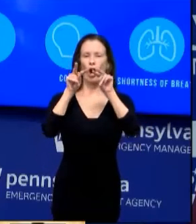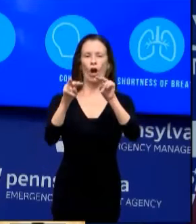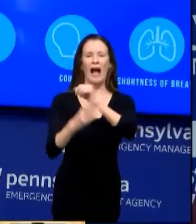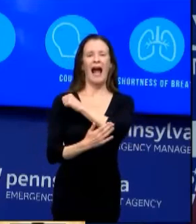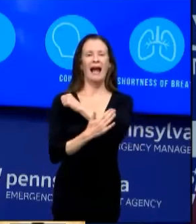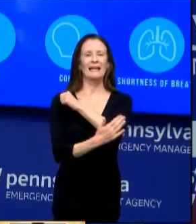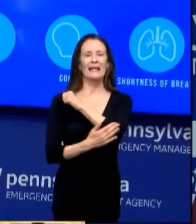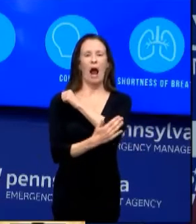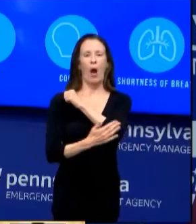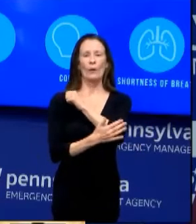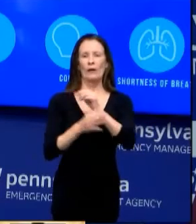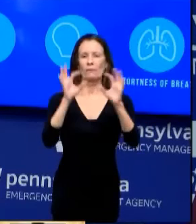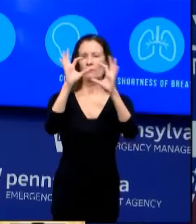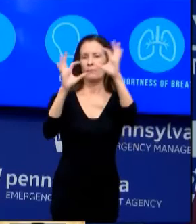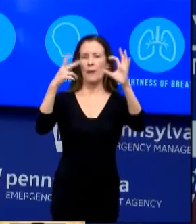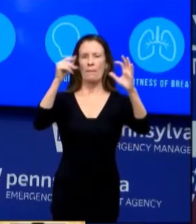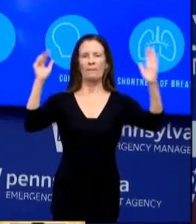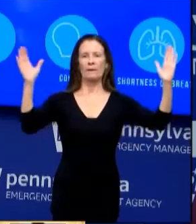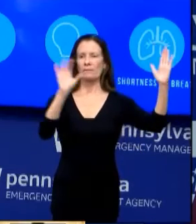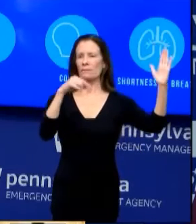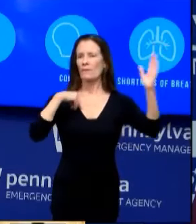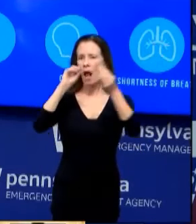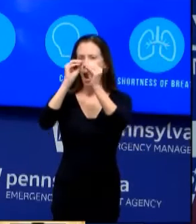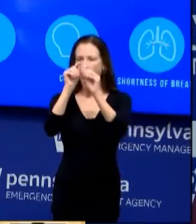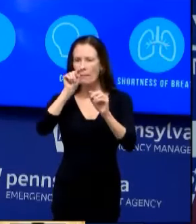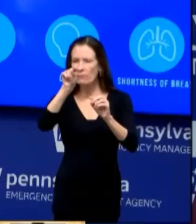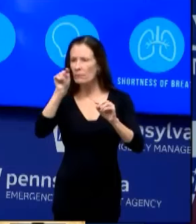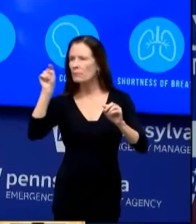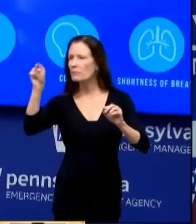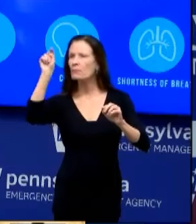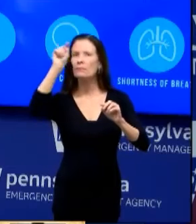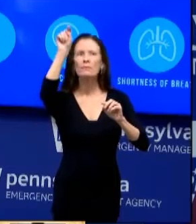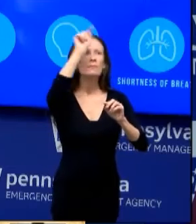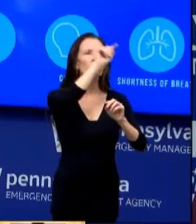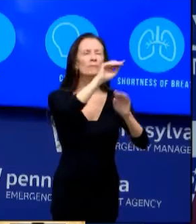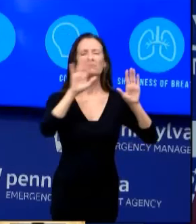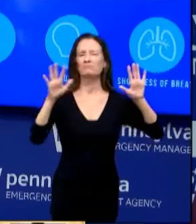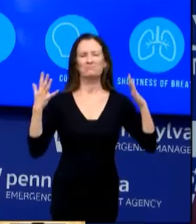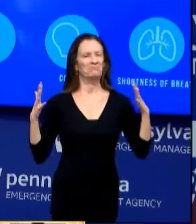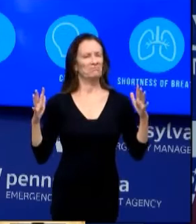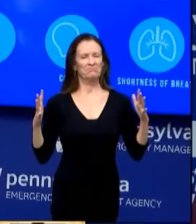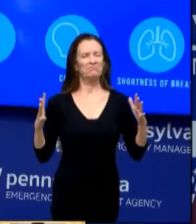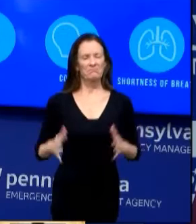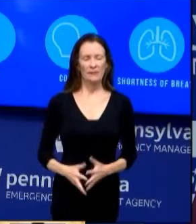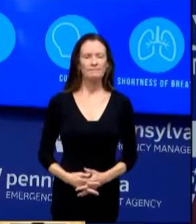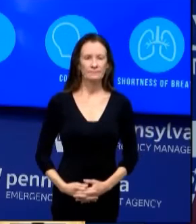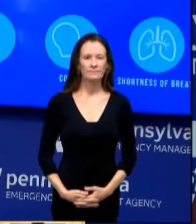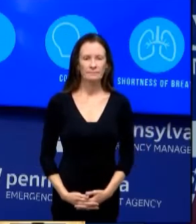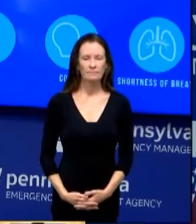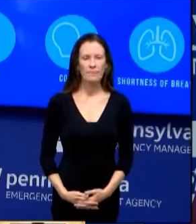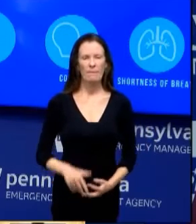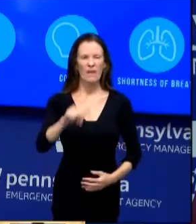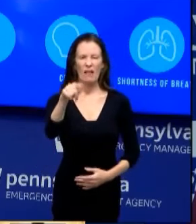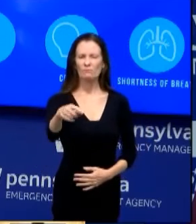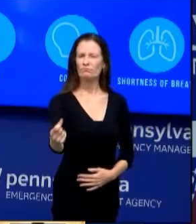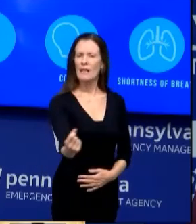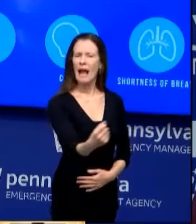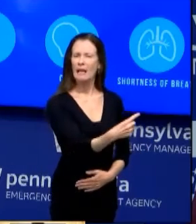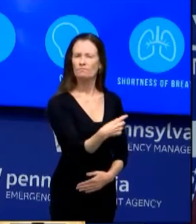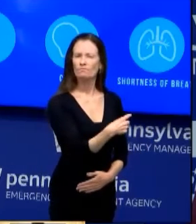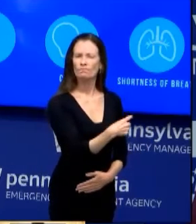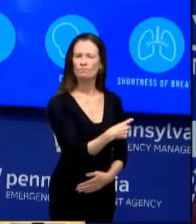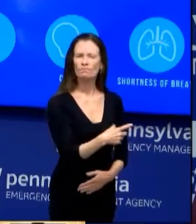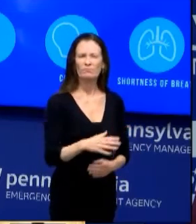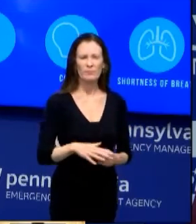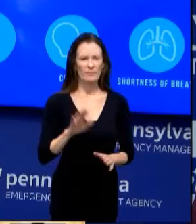Pennsylvania has now seen more than 100 people die from COVID-19. A viewer asks what the breakdown is between men and